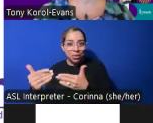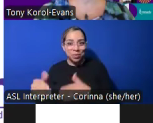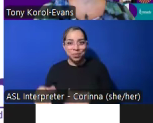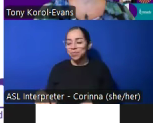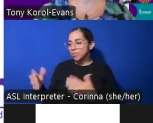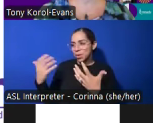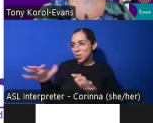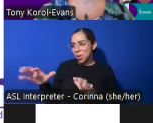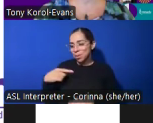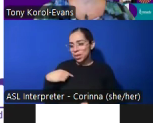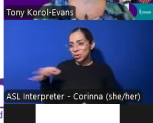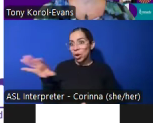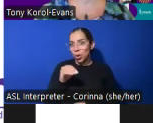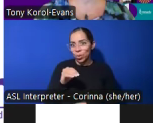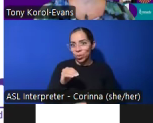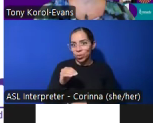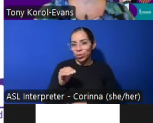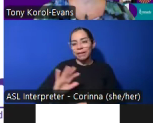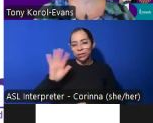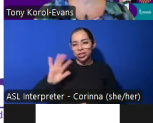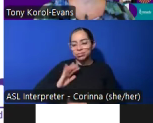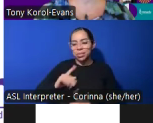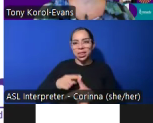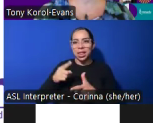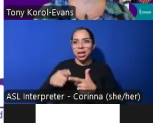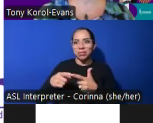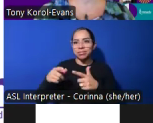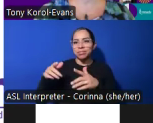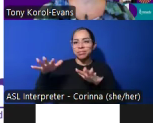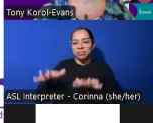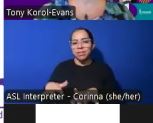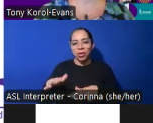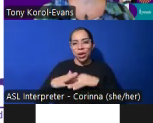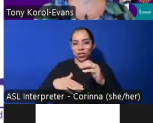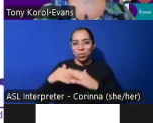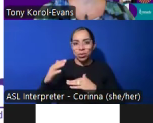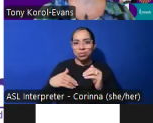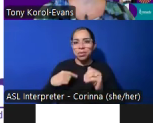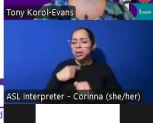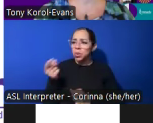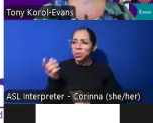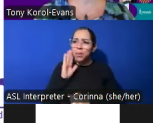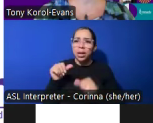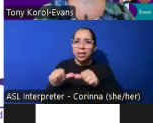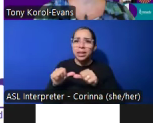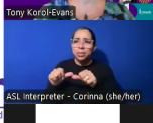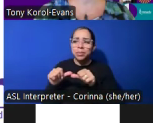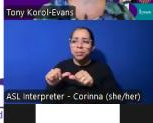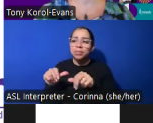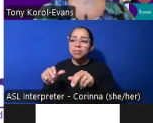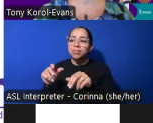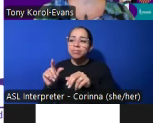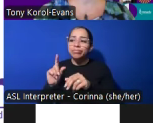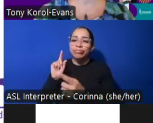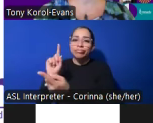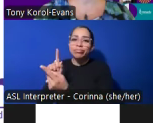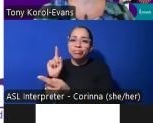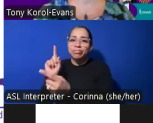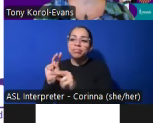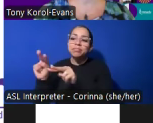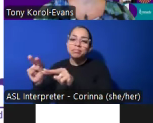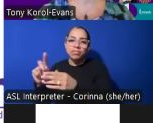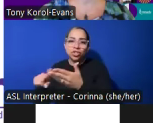first, but then they got comfortable. I told them I would keep checking on them. Well, that makes a lot of sense. And if you feel